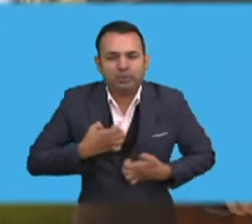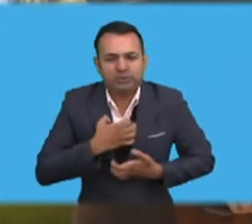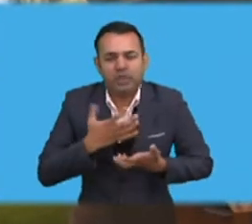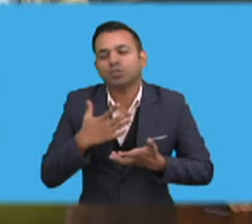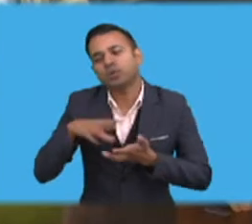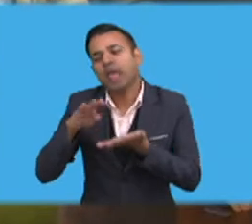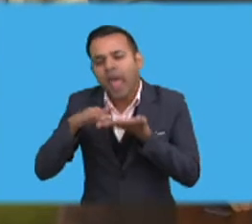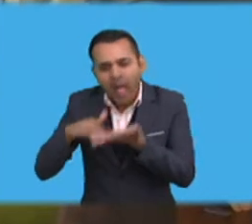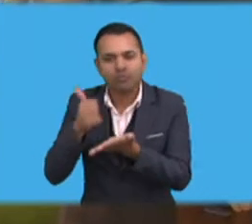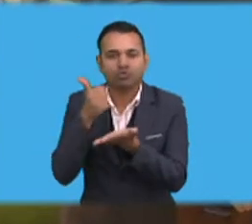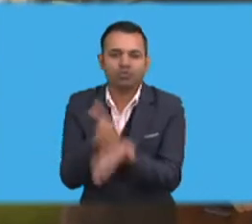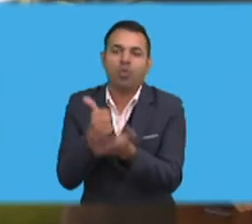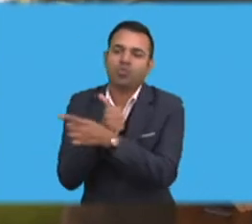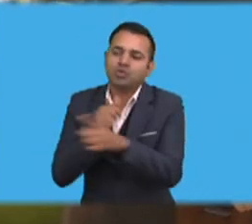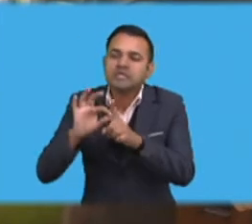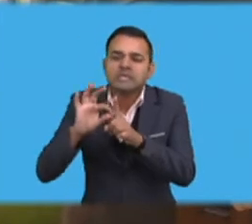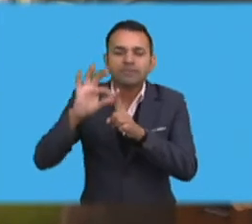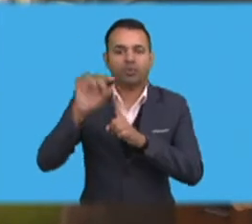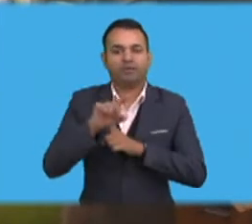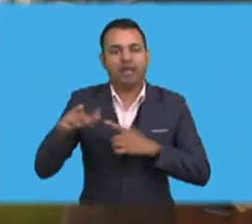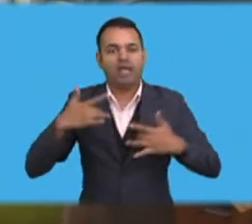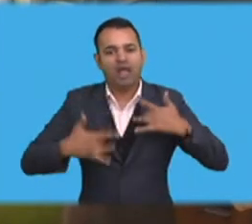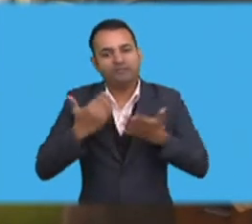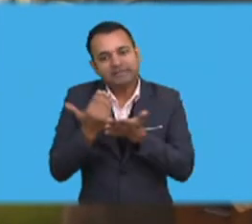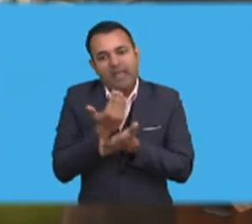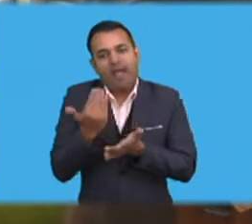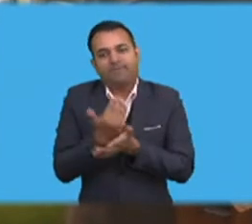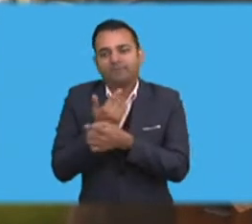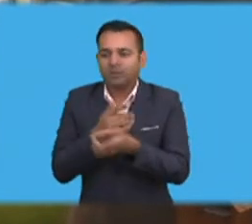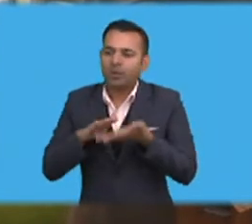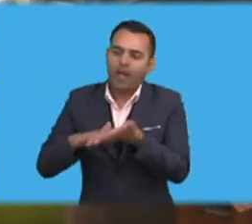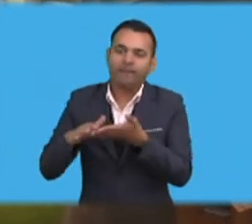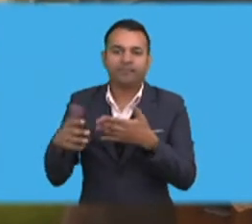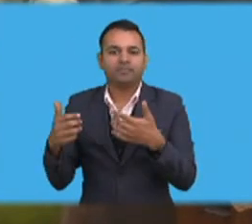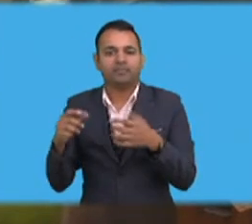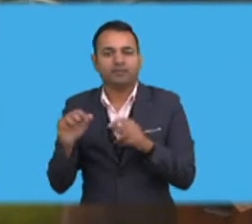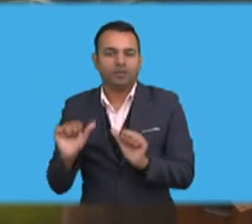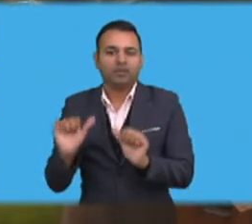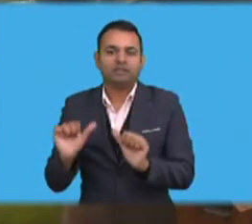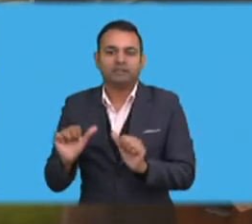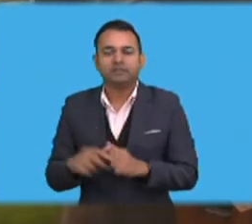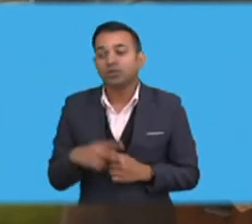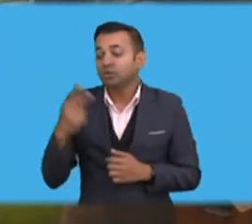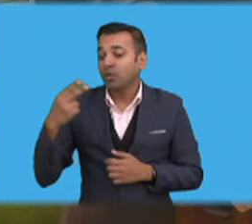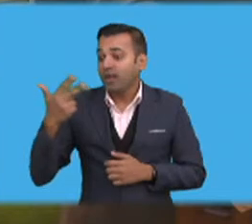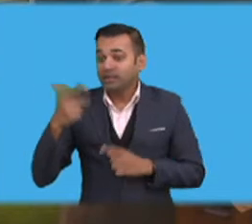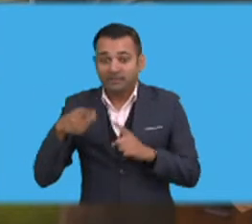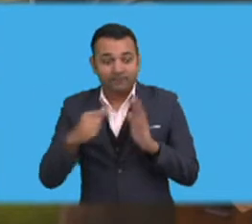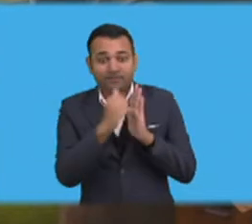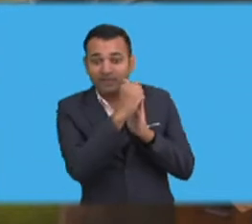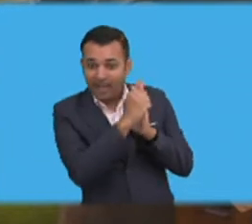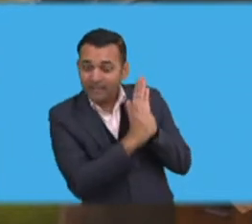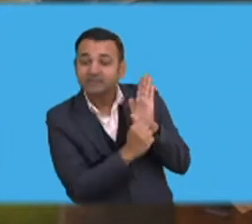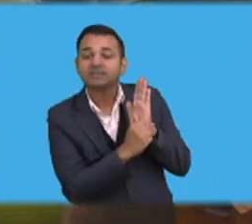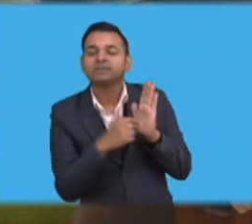the gazetting of the Accident Compensation Act 2017, 4 complementary regulations were issued and are now in